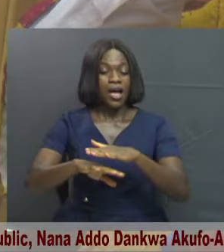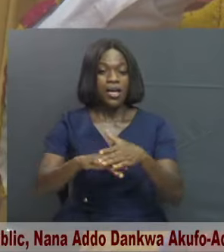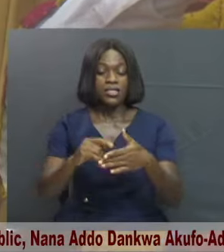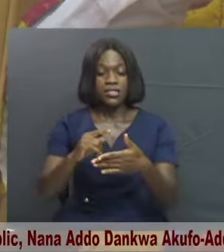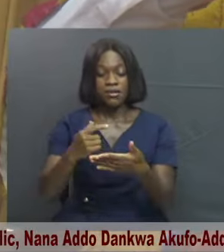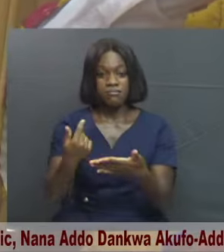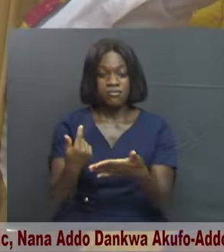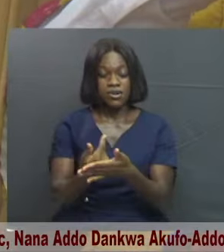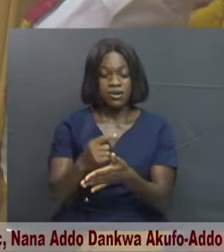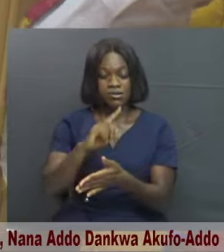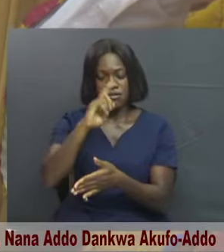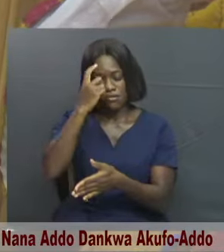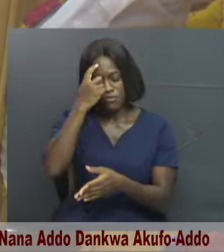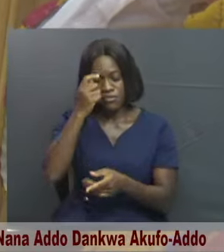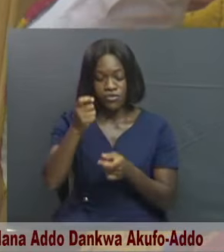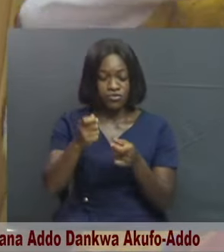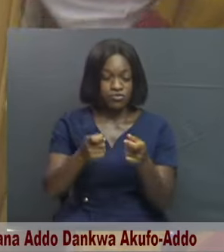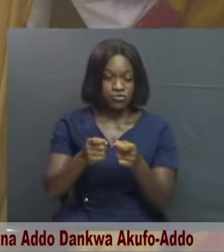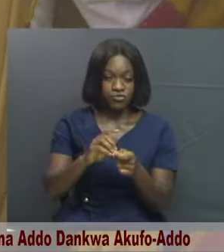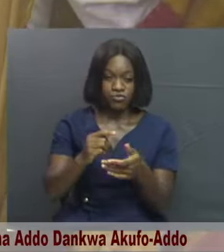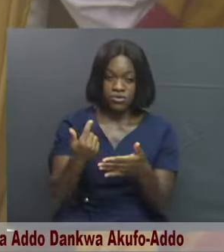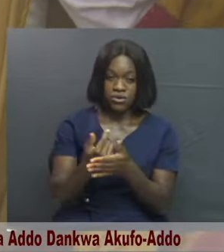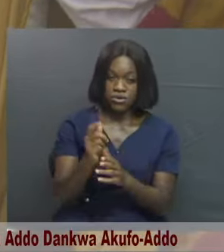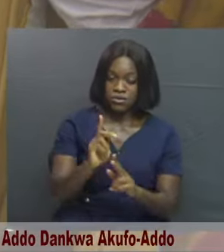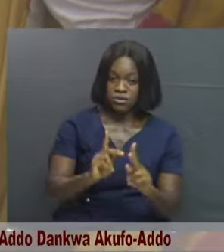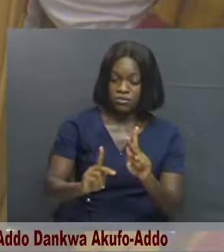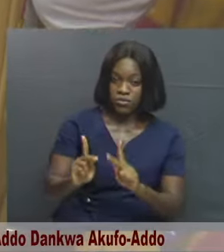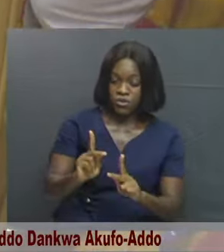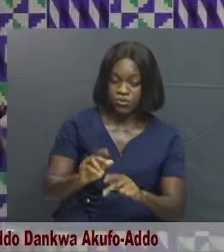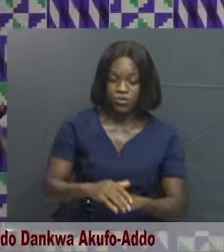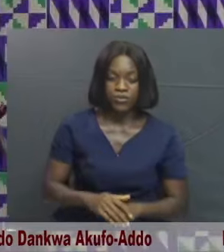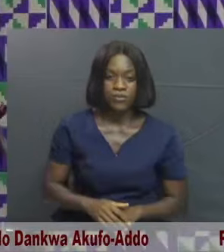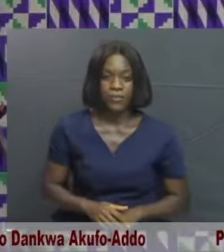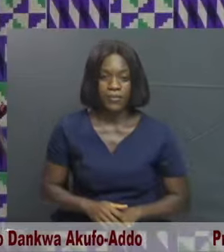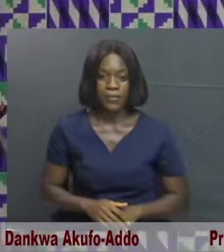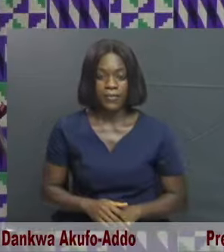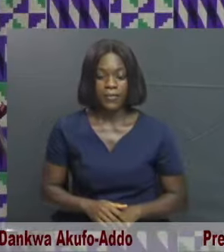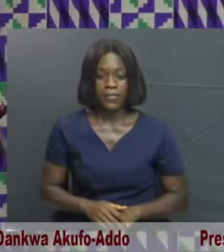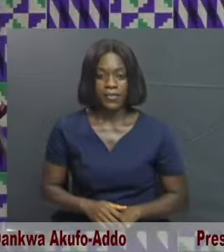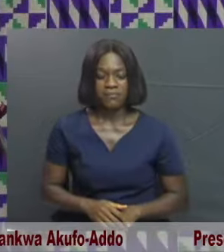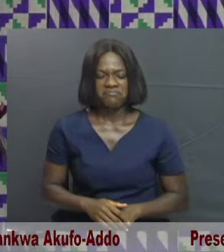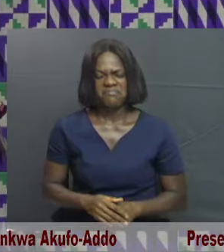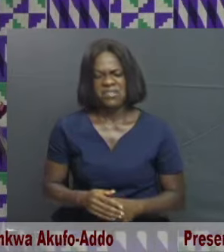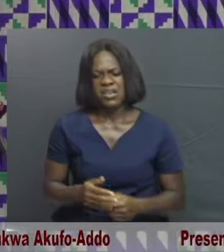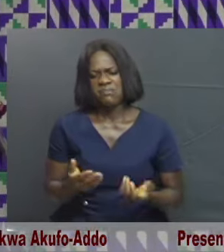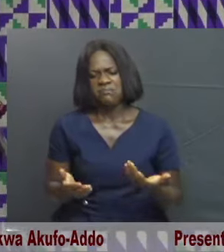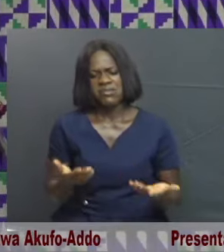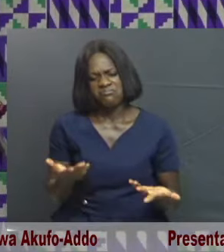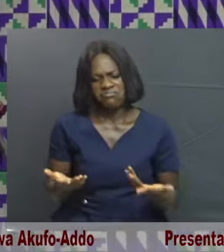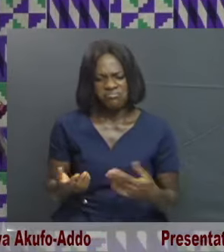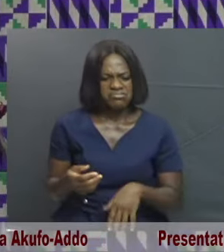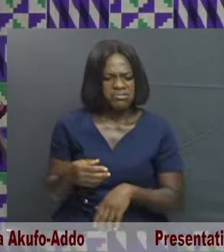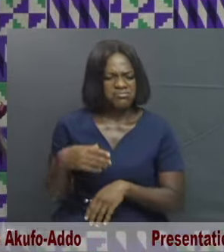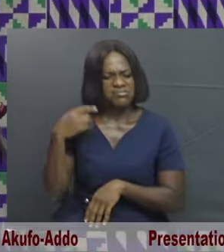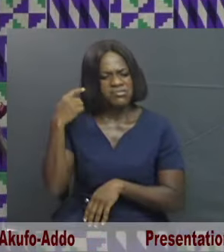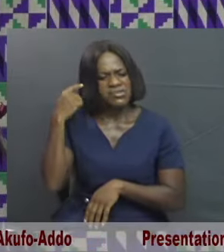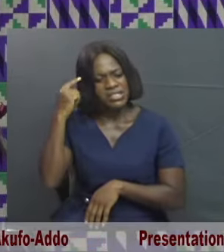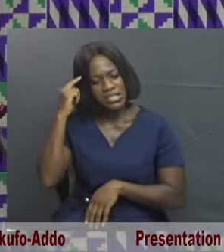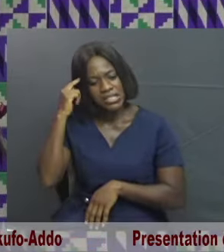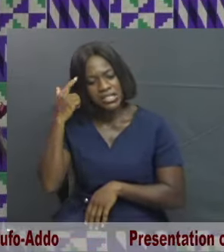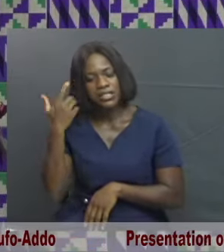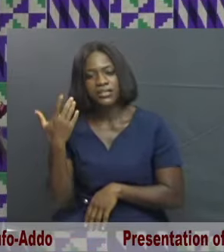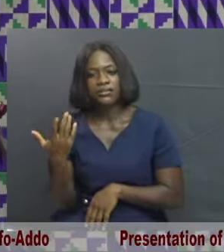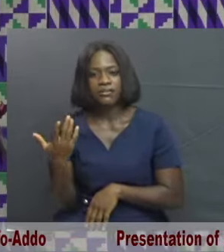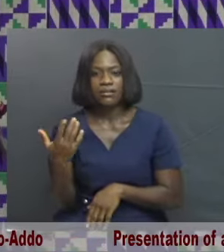and people of Ghana this might sound like a pedestrian statement with which to